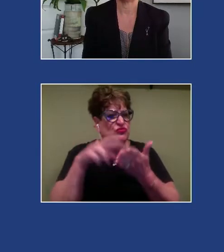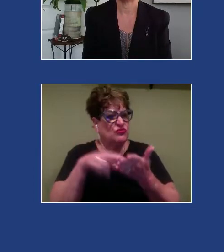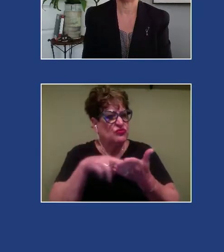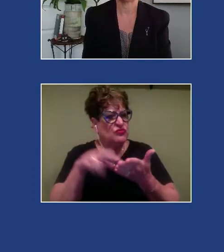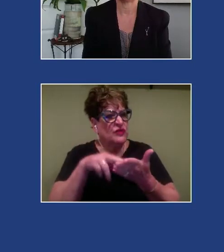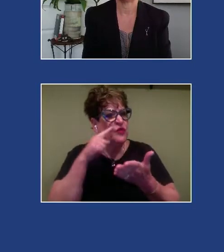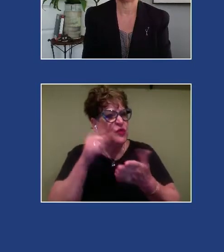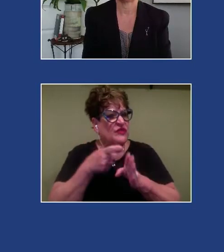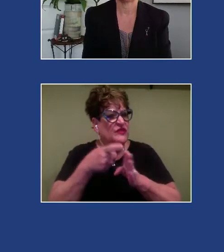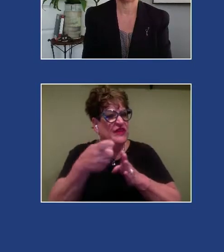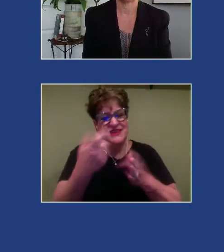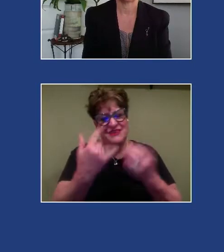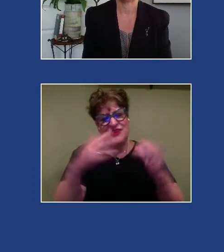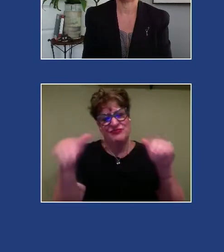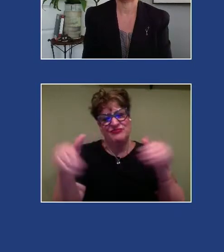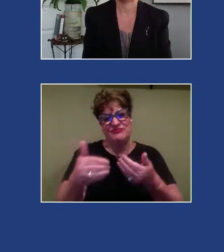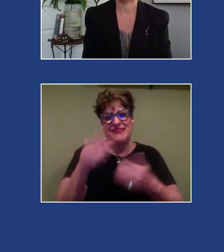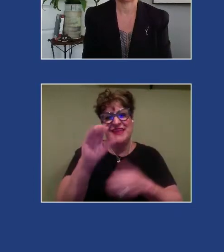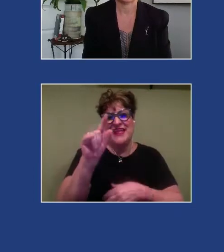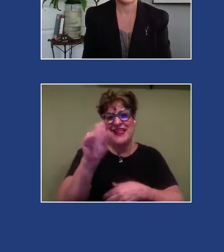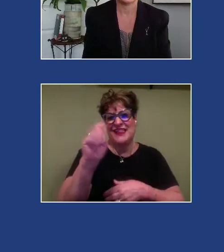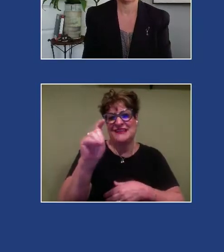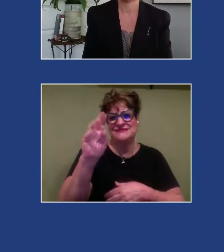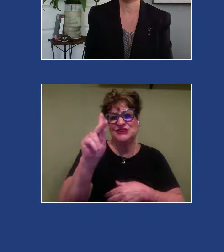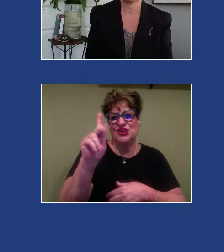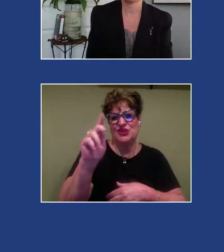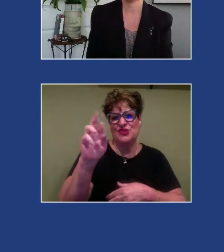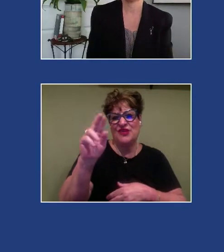Dr. Alex Kuroglian. Please welcome him.